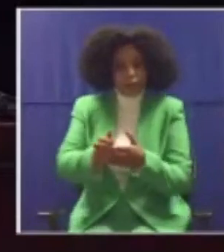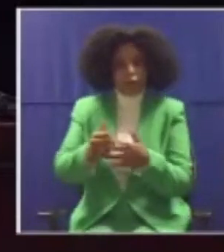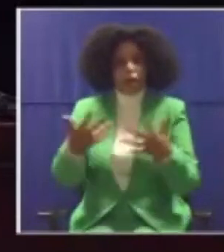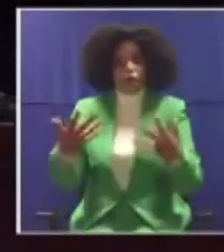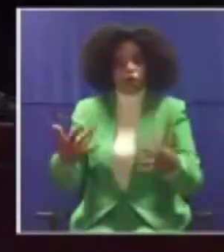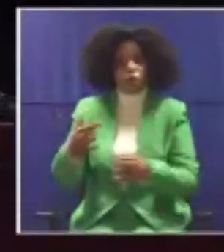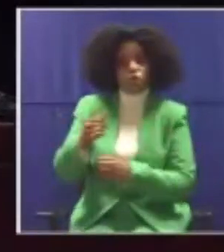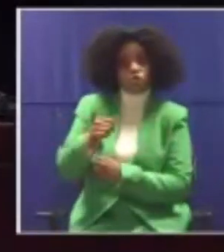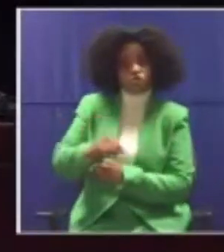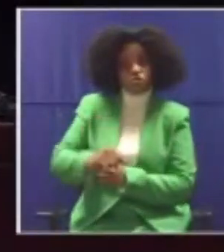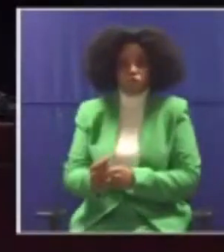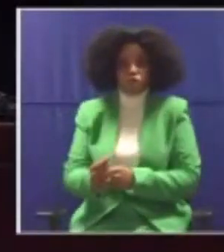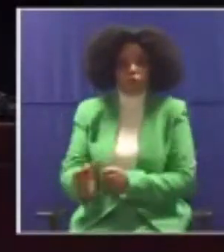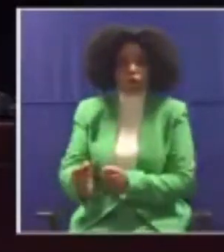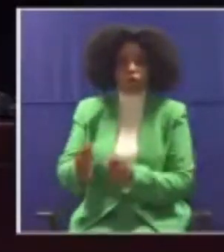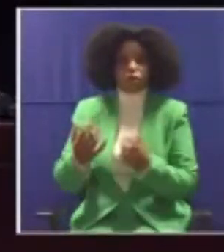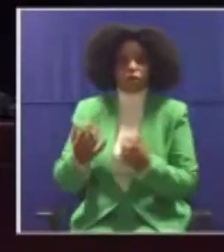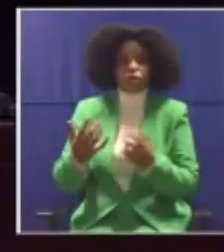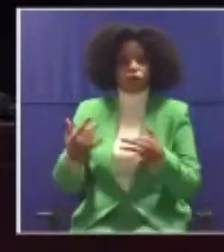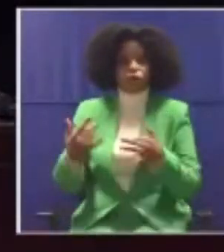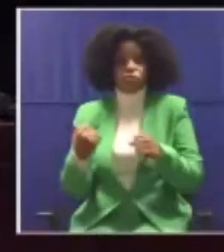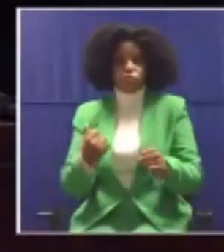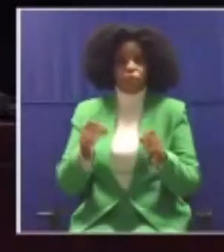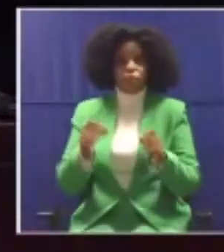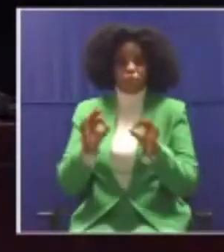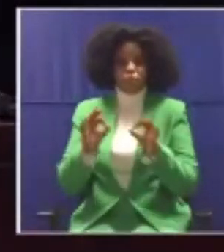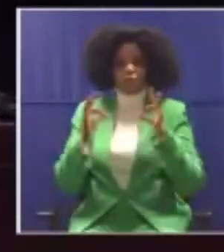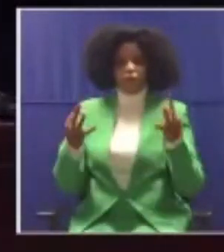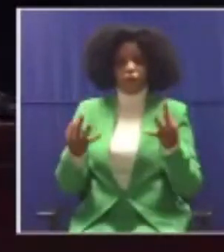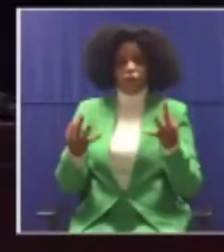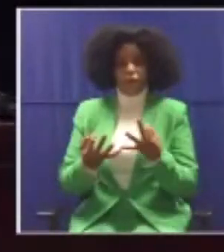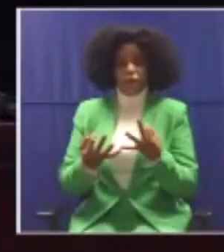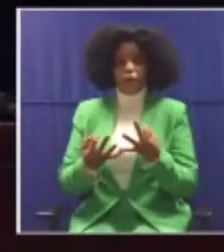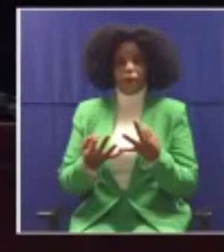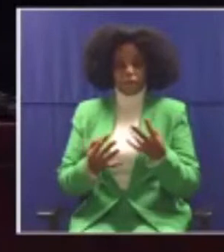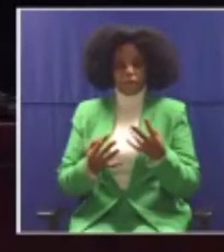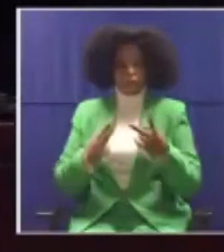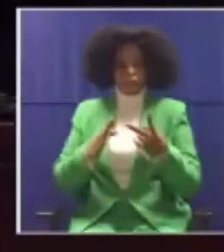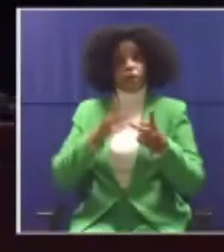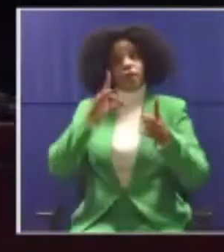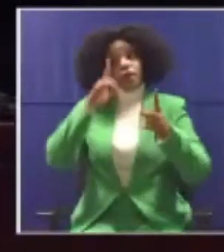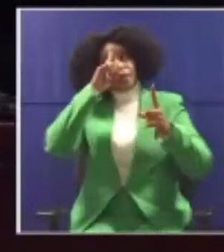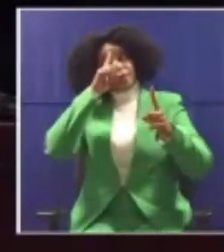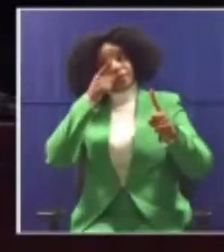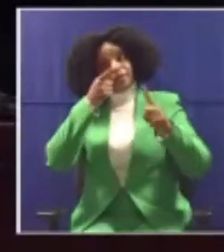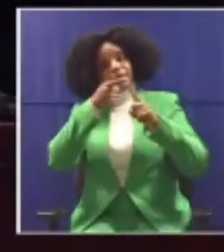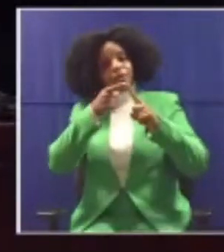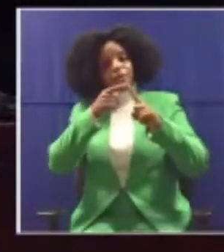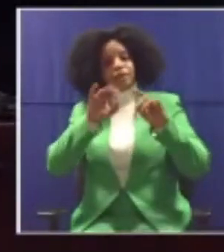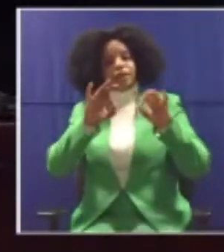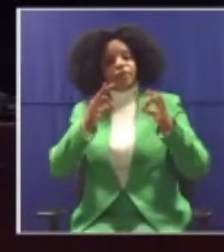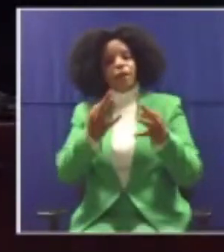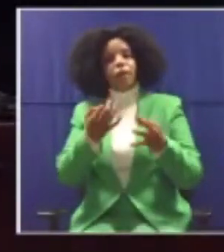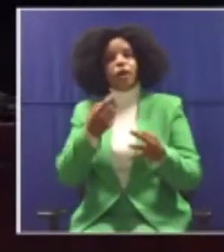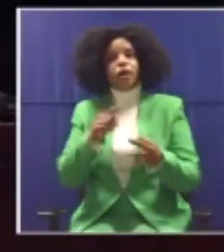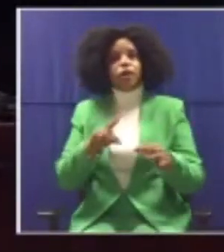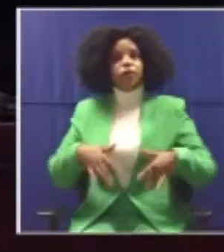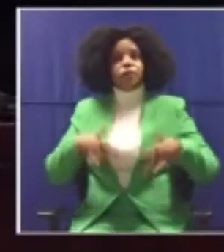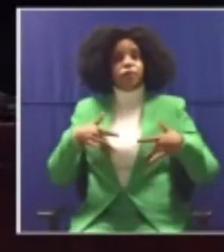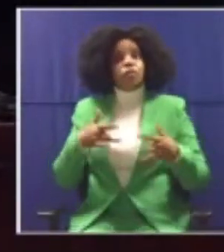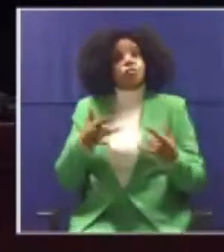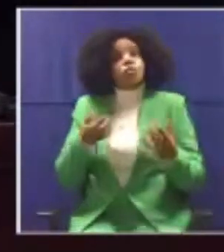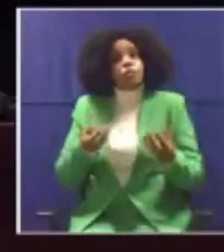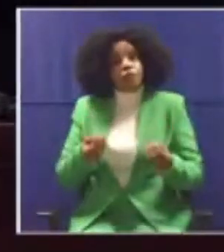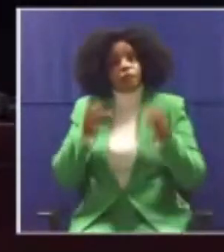life and strengthening of family. In turn, the promotion of family life would enable families to fulfill